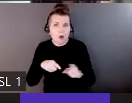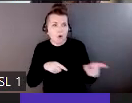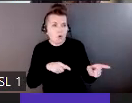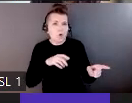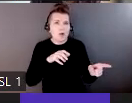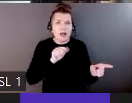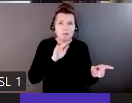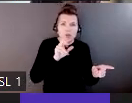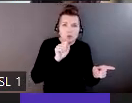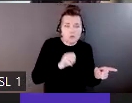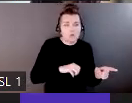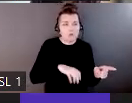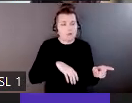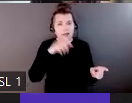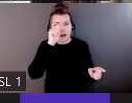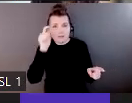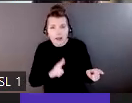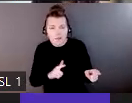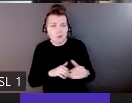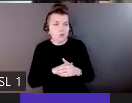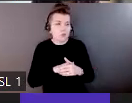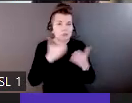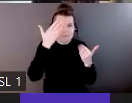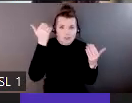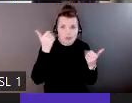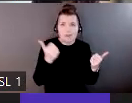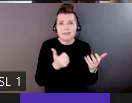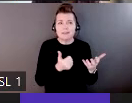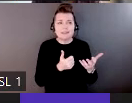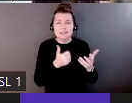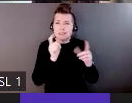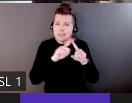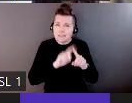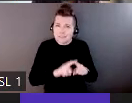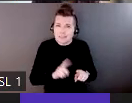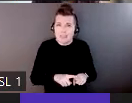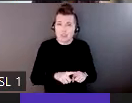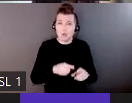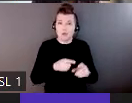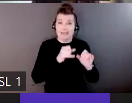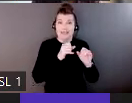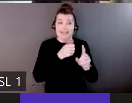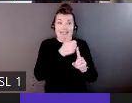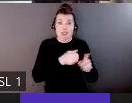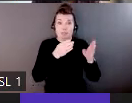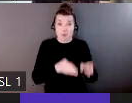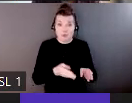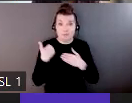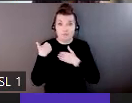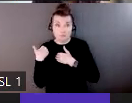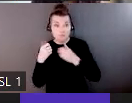Alzheimer's type society programming and finding your way packages. So there's your own independent learning. And then at your next level, we